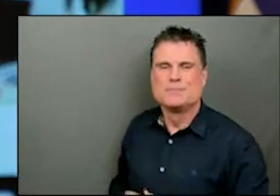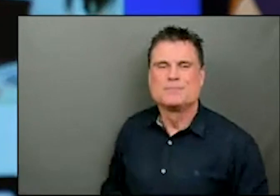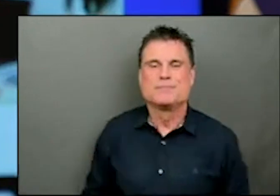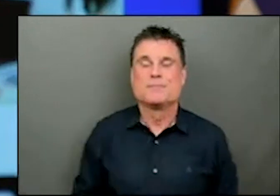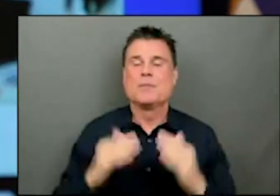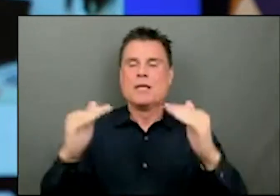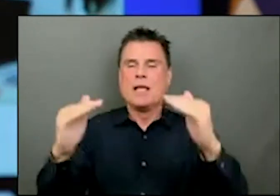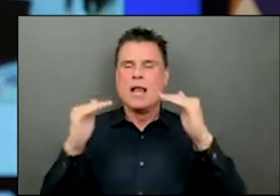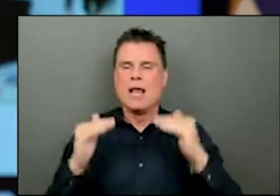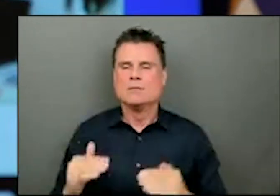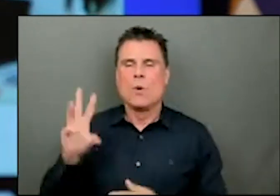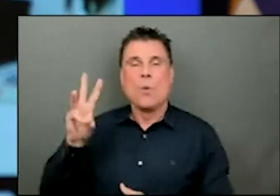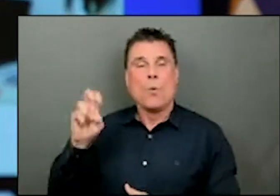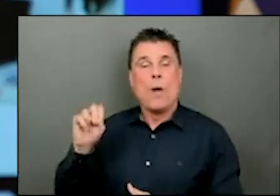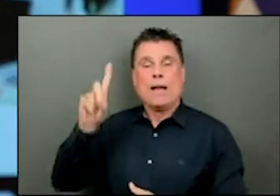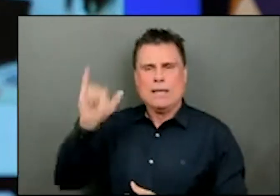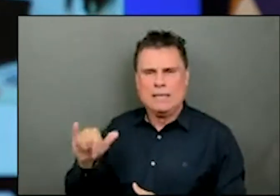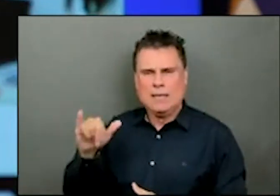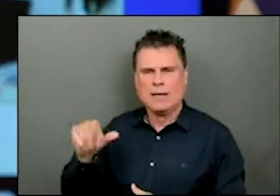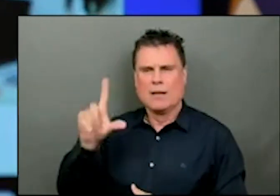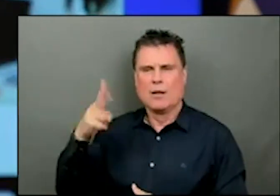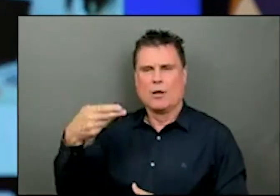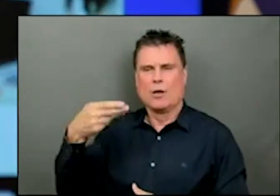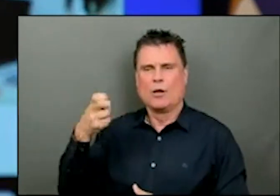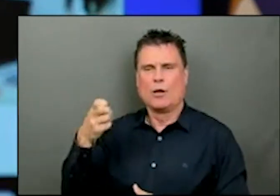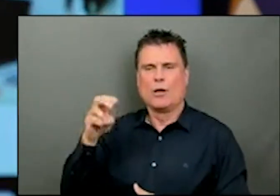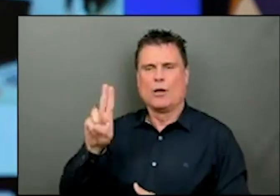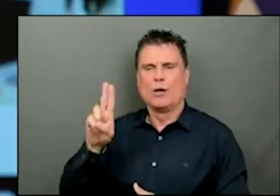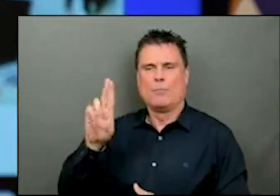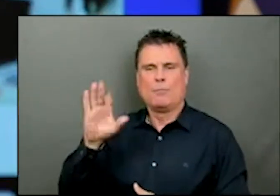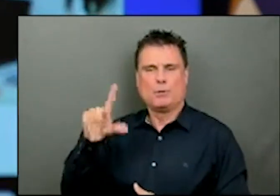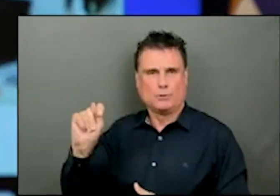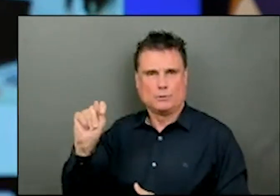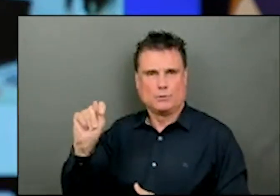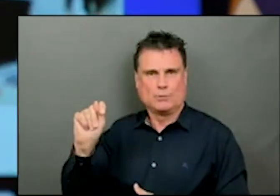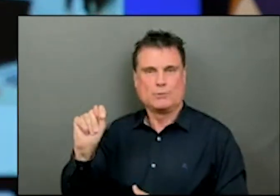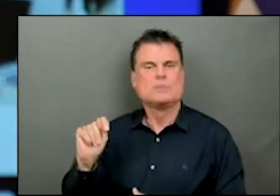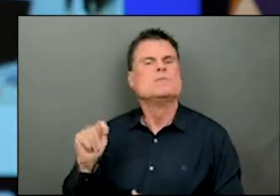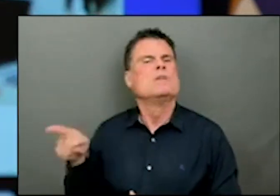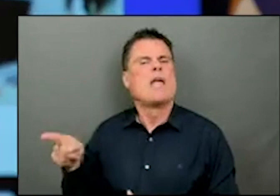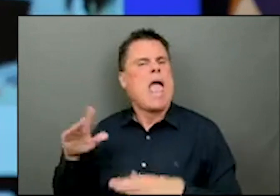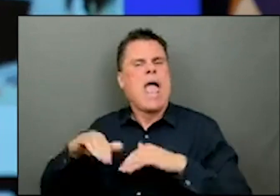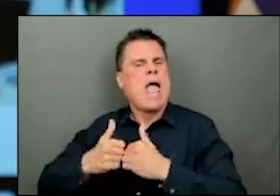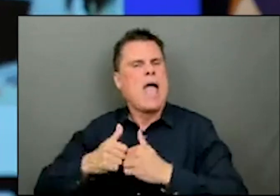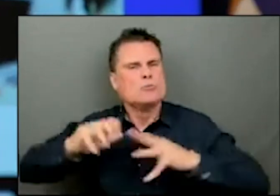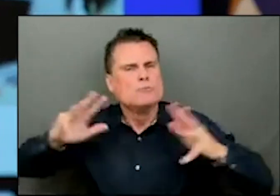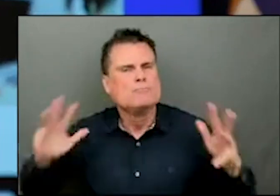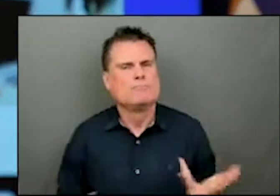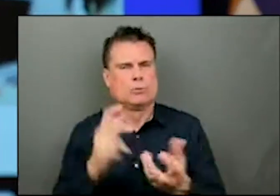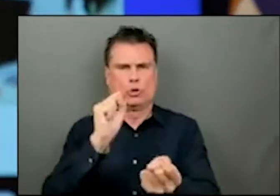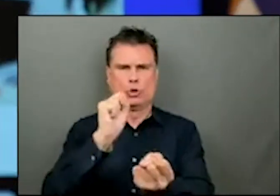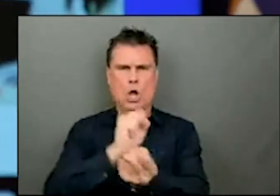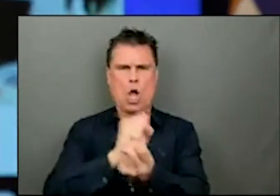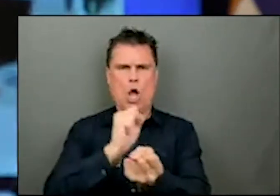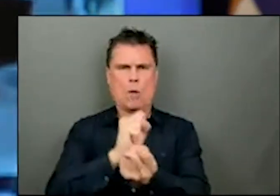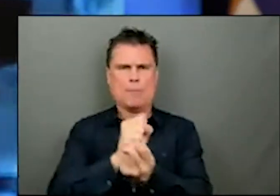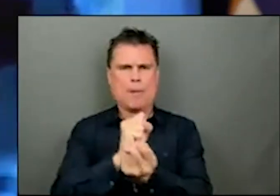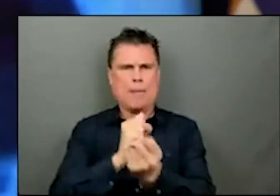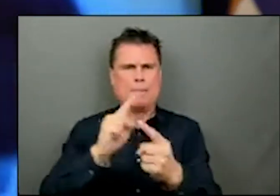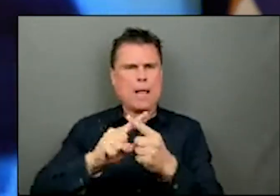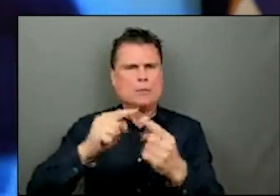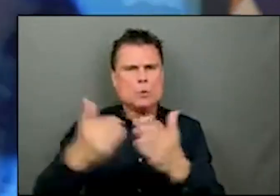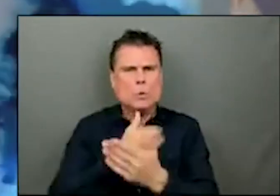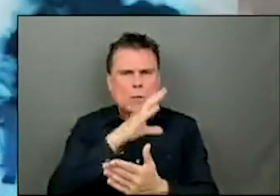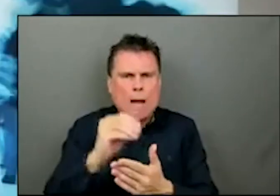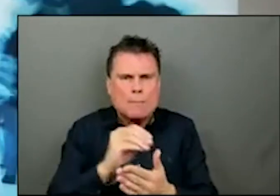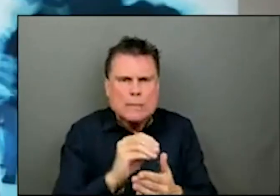to share her thoughts on InBC, how it can help foster job creation and provide opportunities for promising new companies.